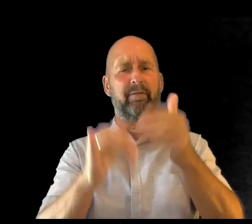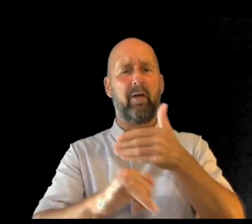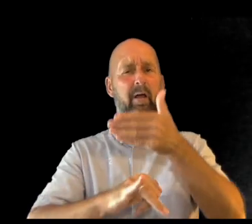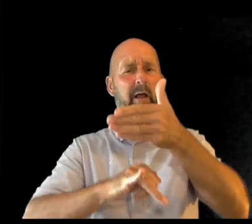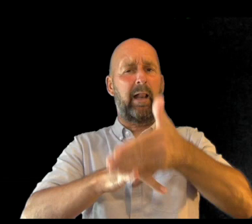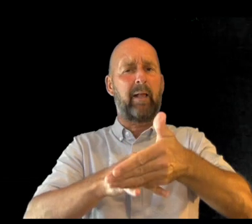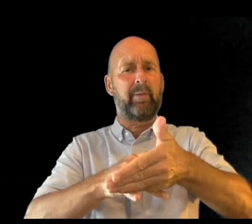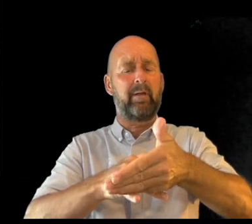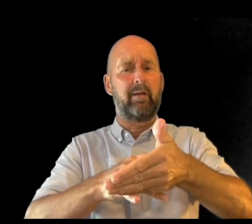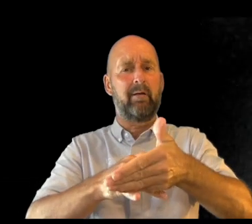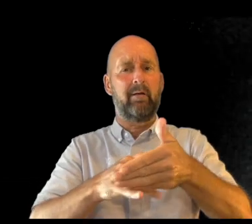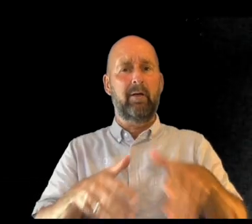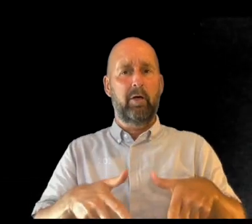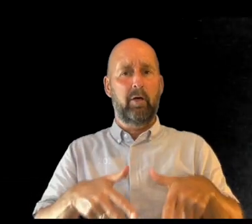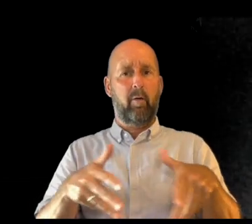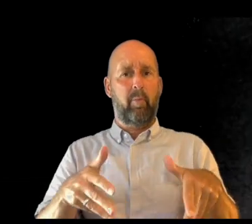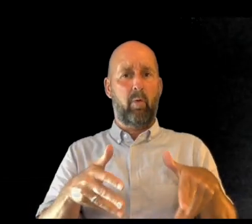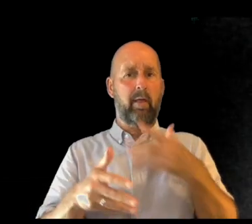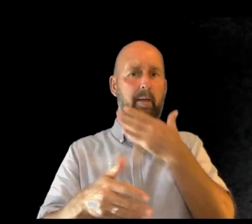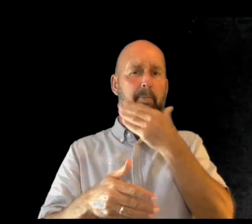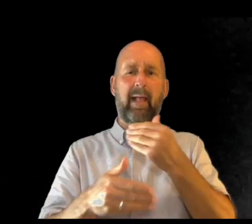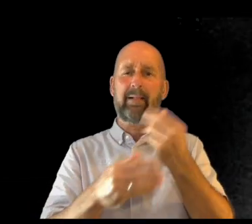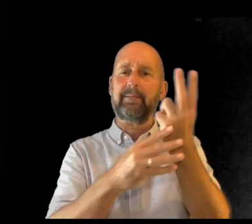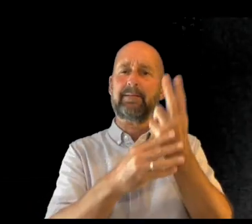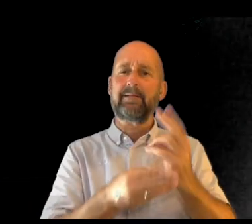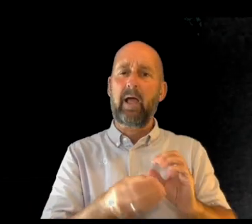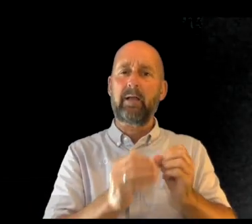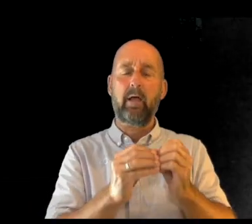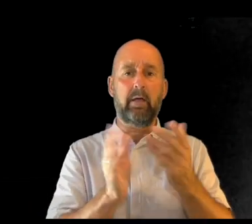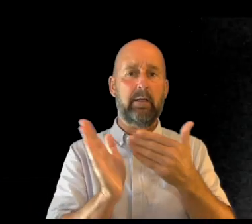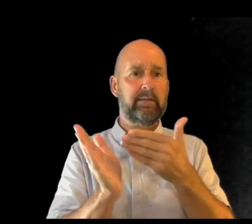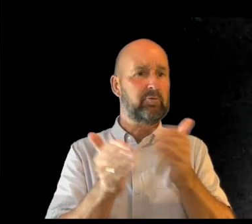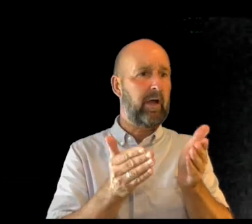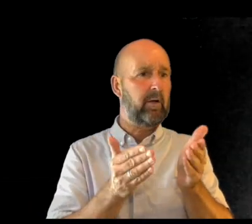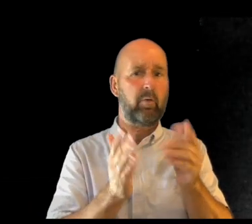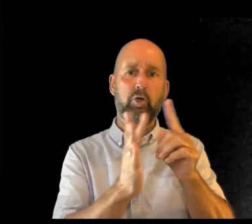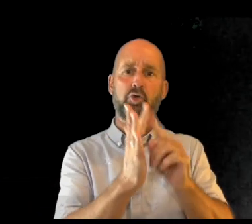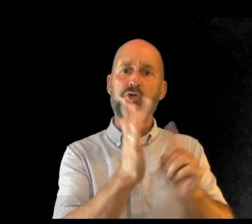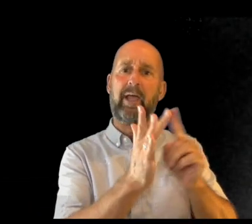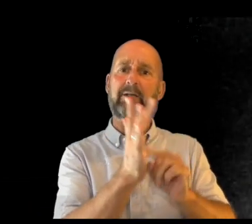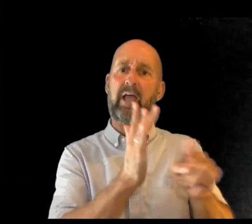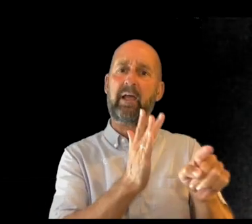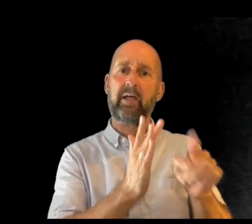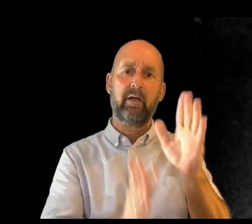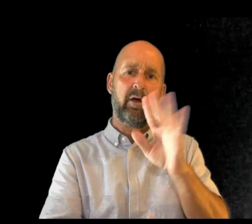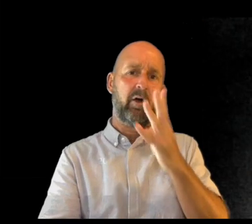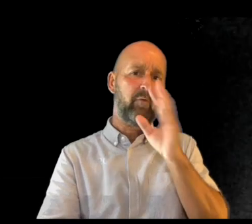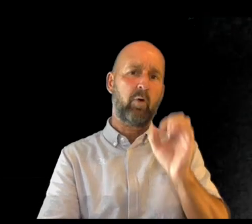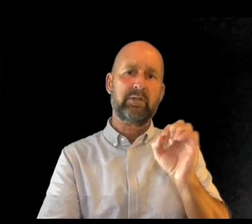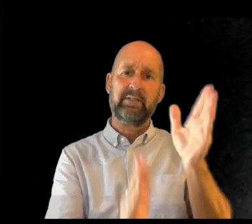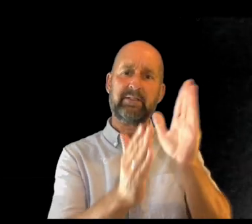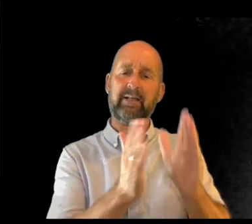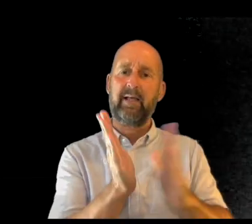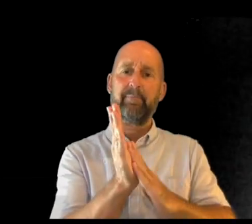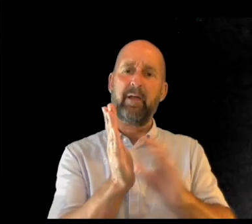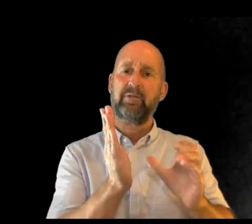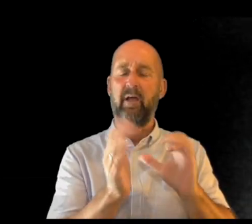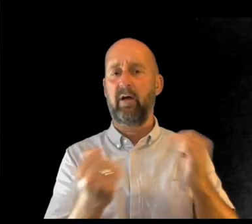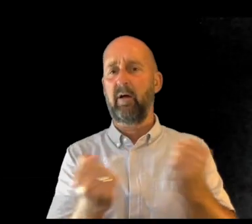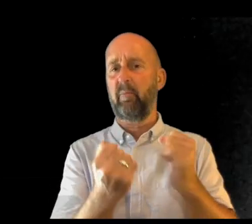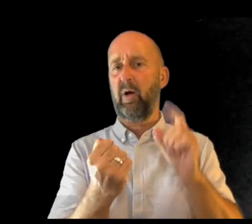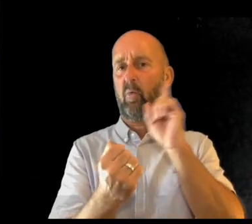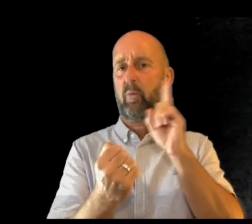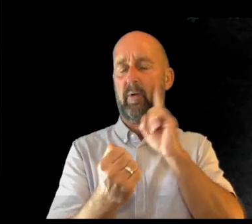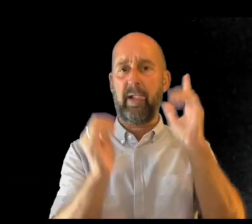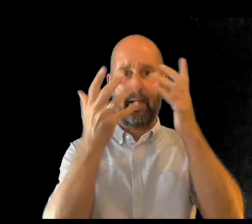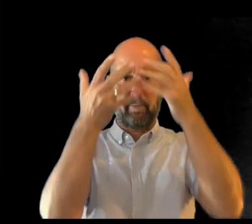And portly male designer being expertly distracted by JJ, a late 40s sexy mank female powerhouse.